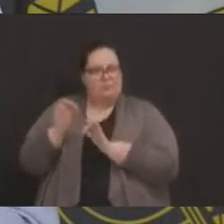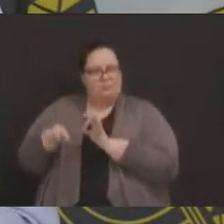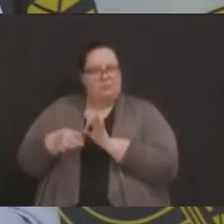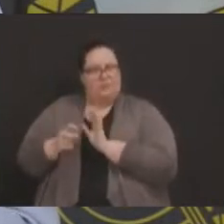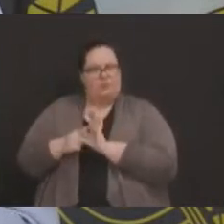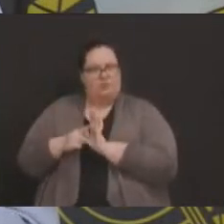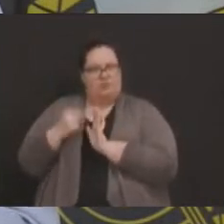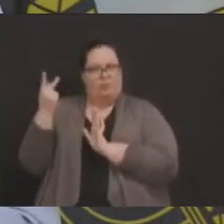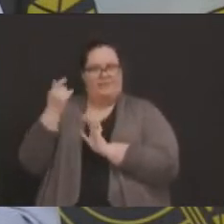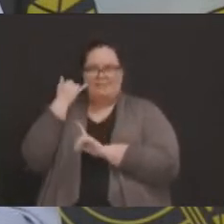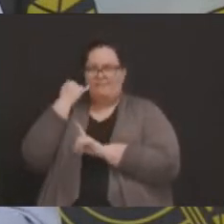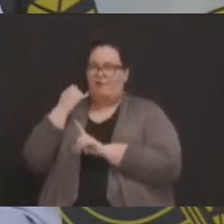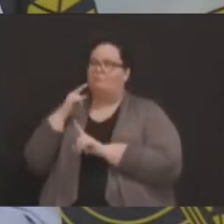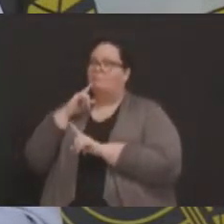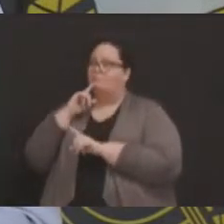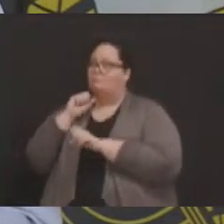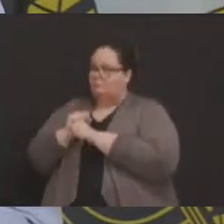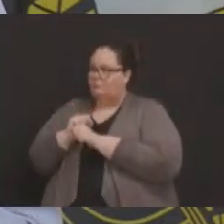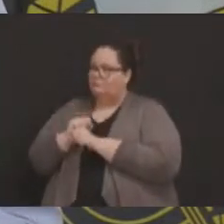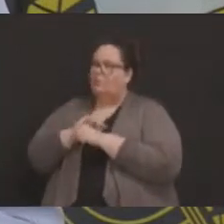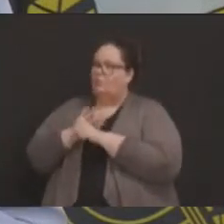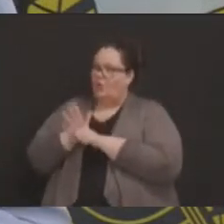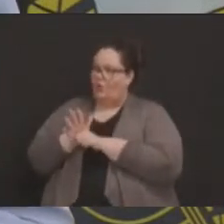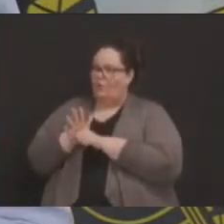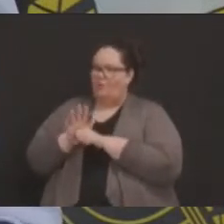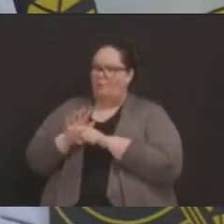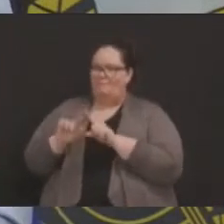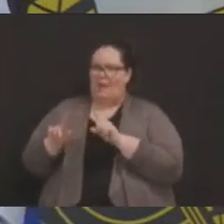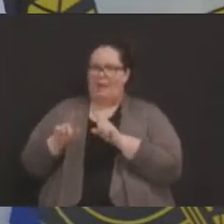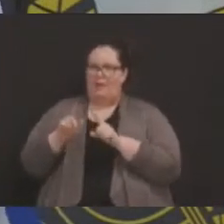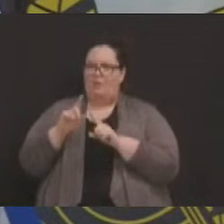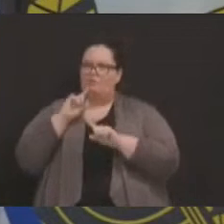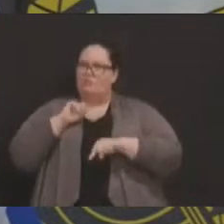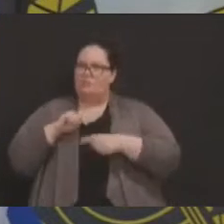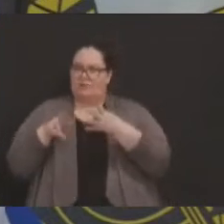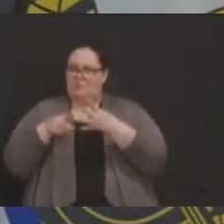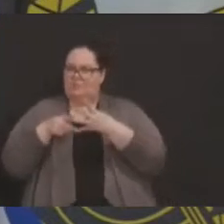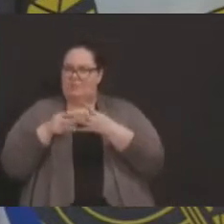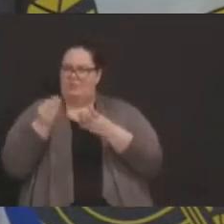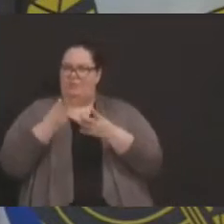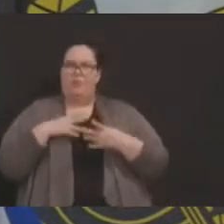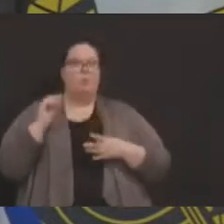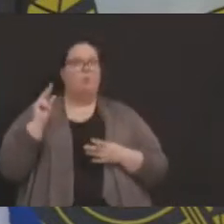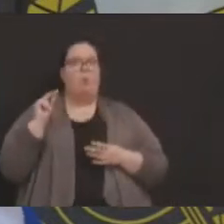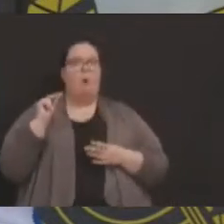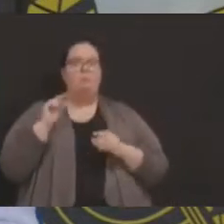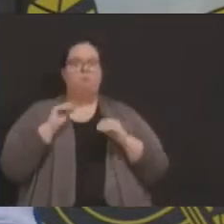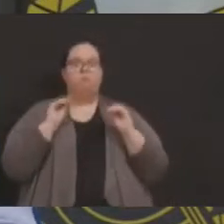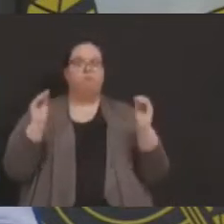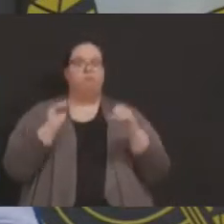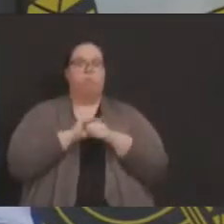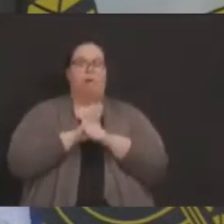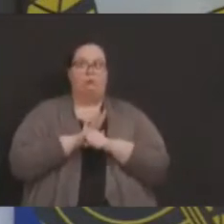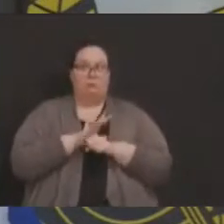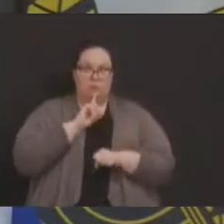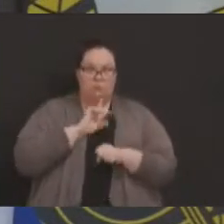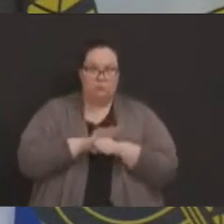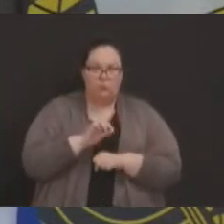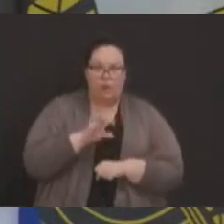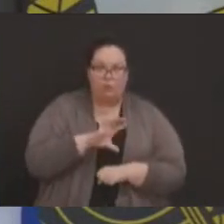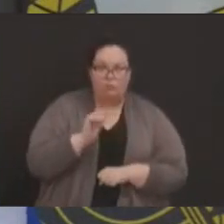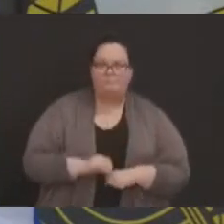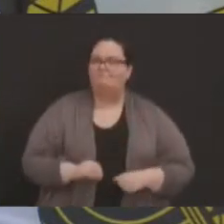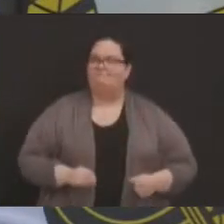confident that they actually are negative, so you could be missing some. So there are some very limited ways that we do plan to use both of them. I did have a